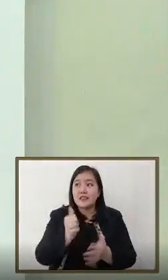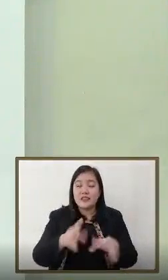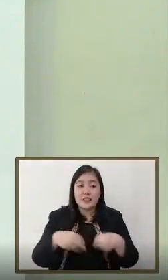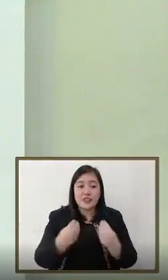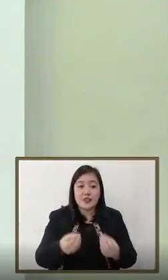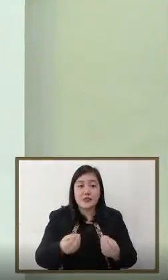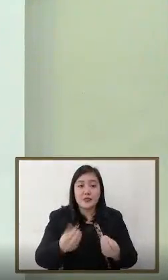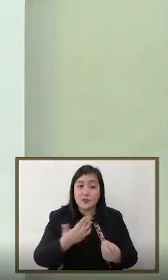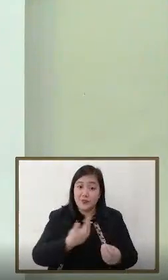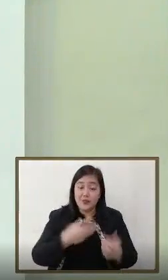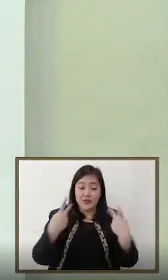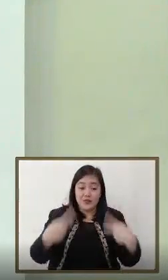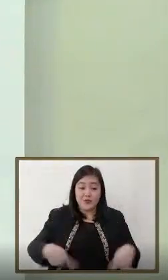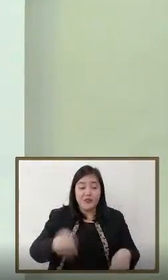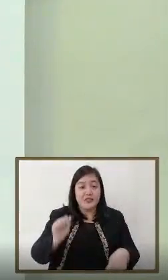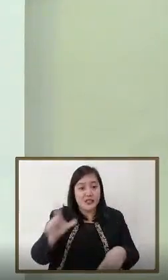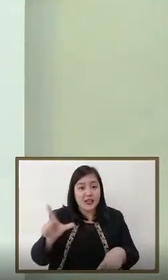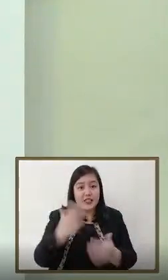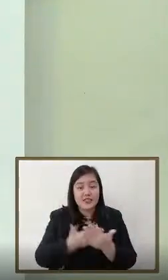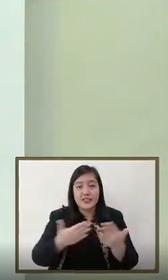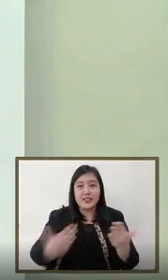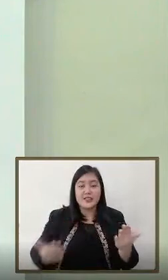physically food or